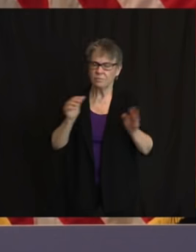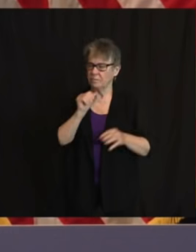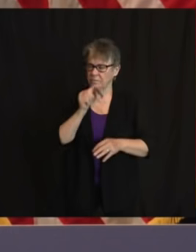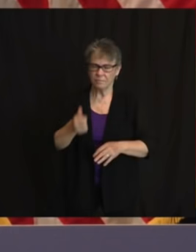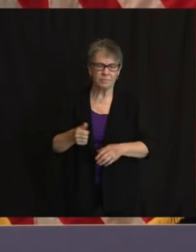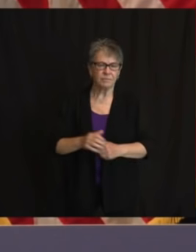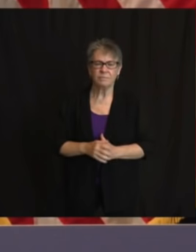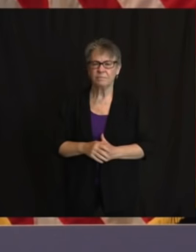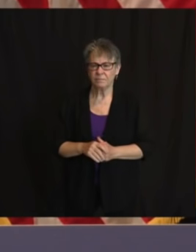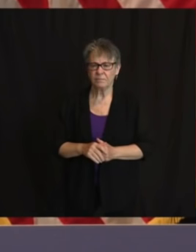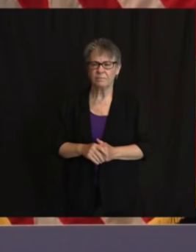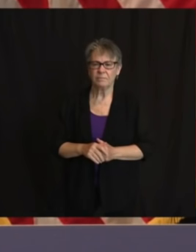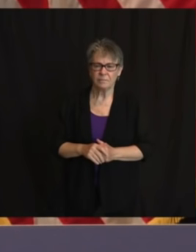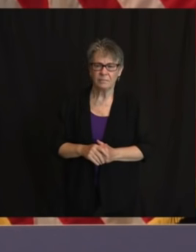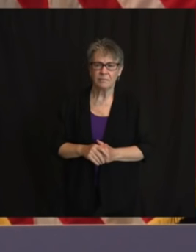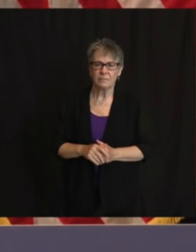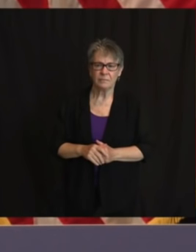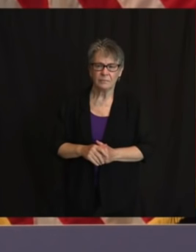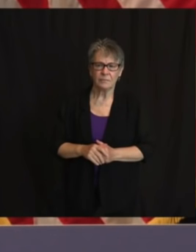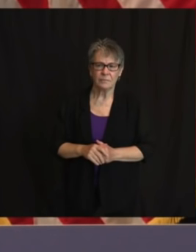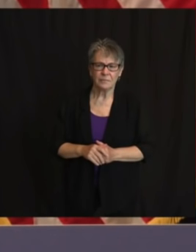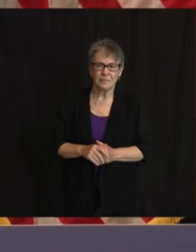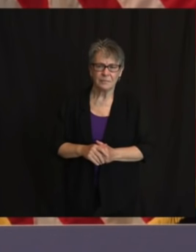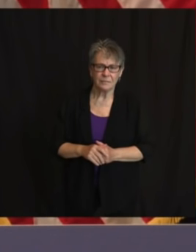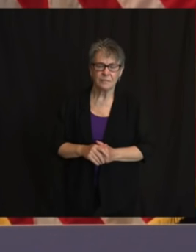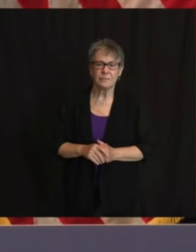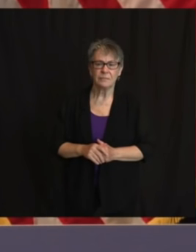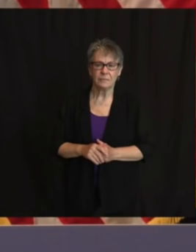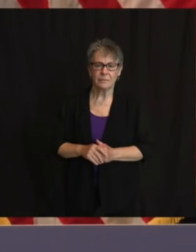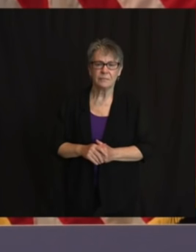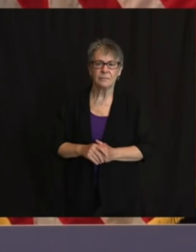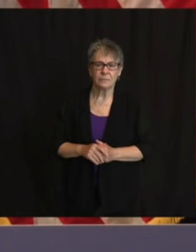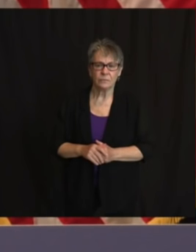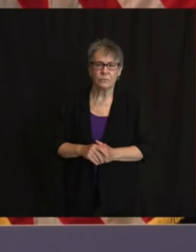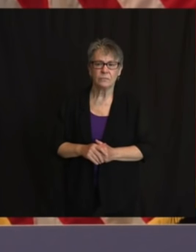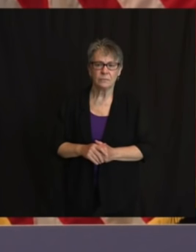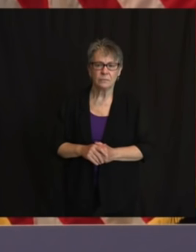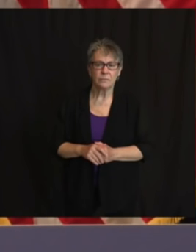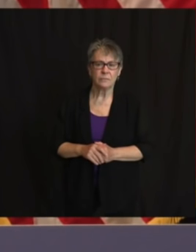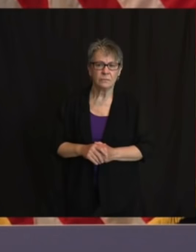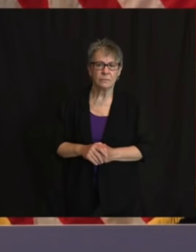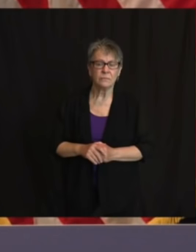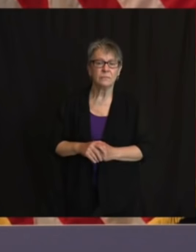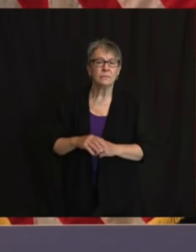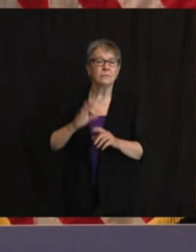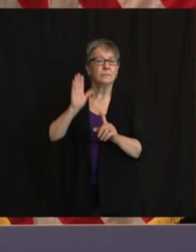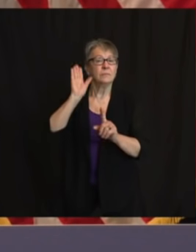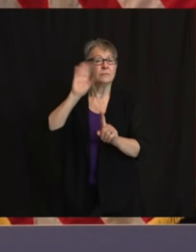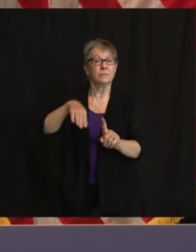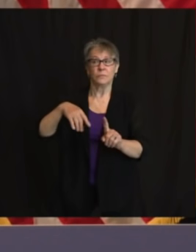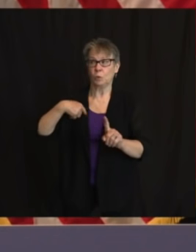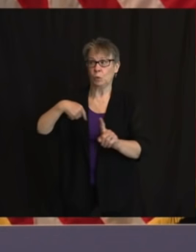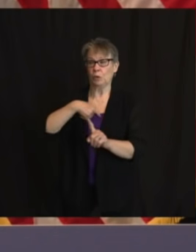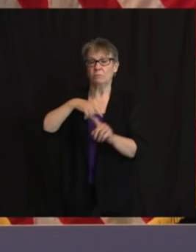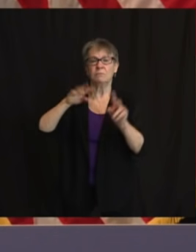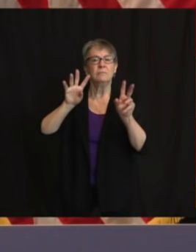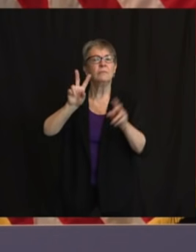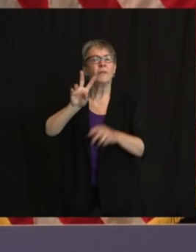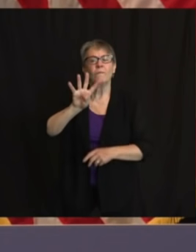state number 46 to close for the balance of the year. It was 43 on Thursday. New